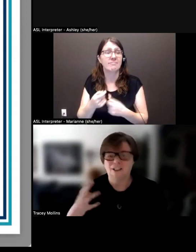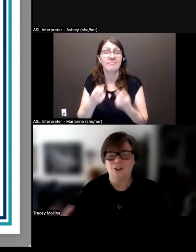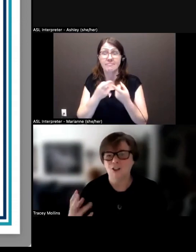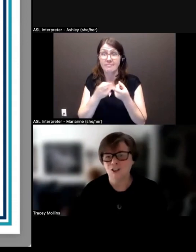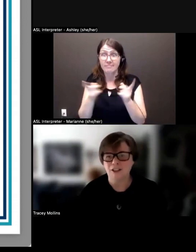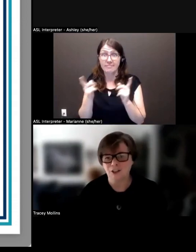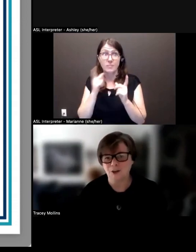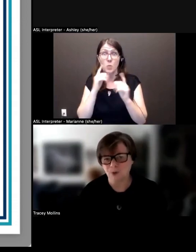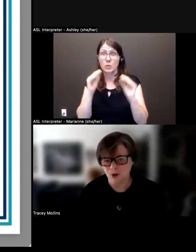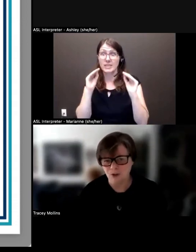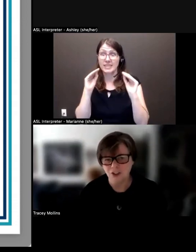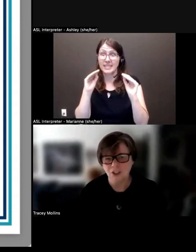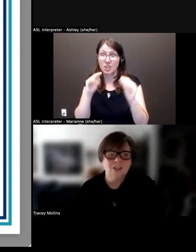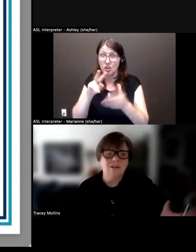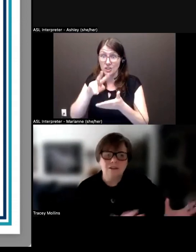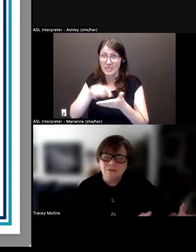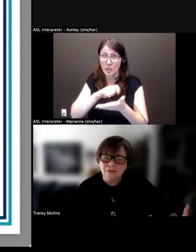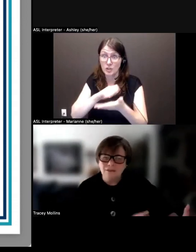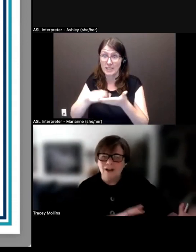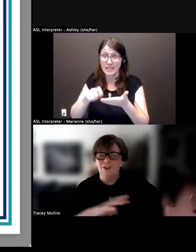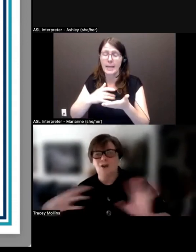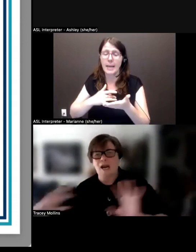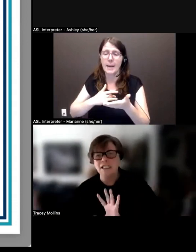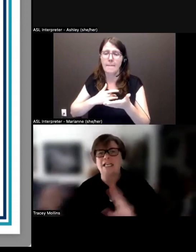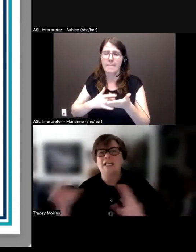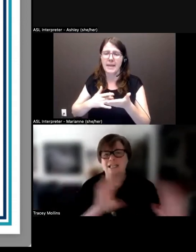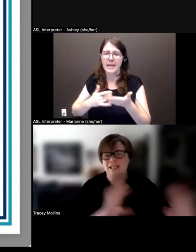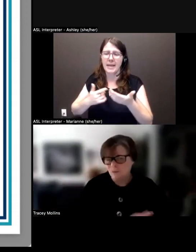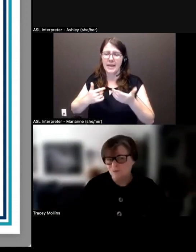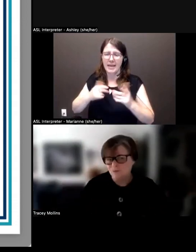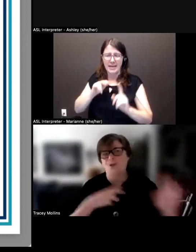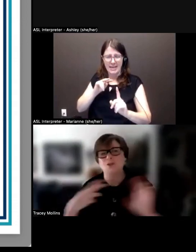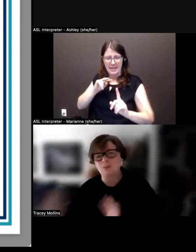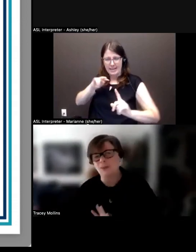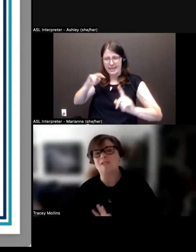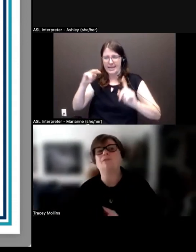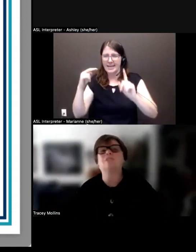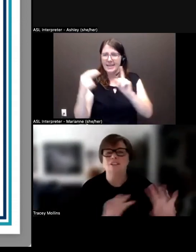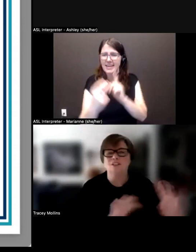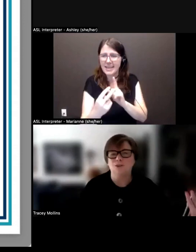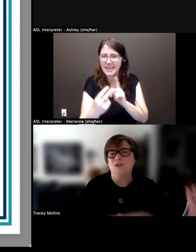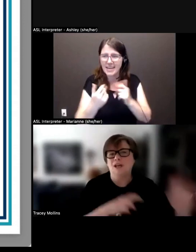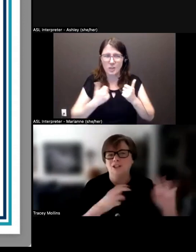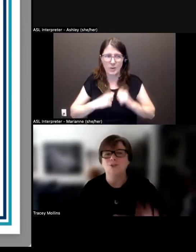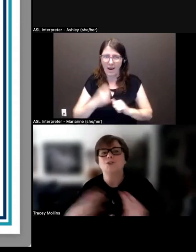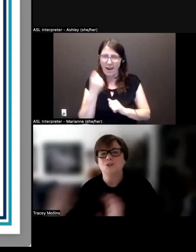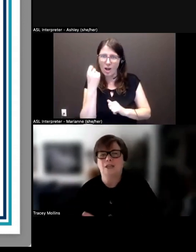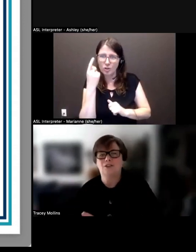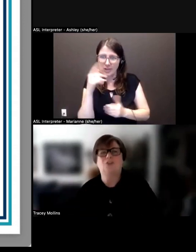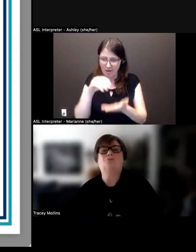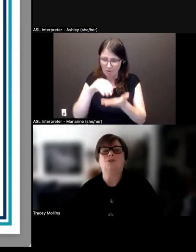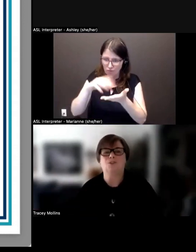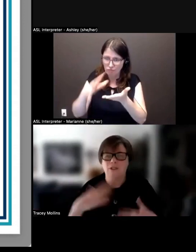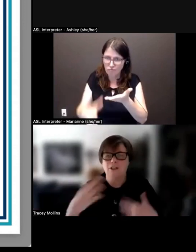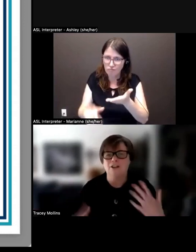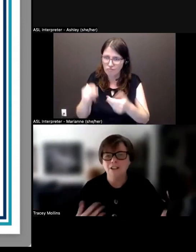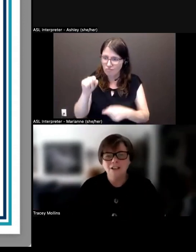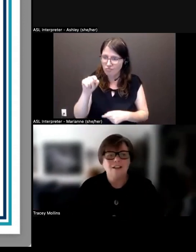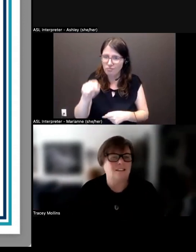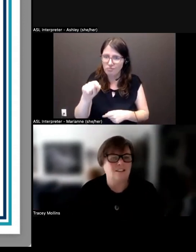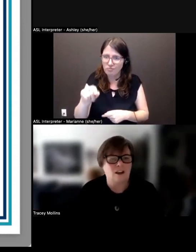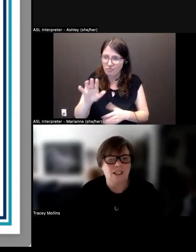a learner-centered approach are translating those principles into a user-centered approach when